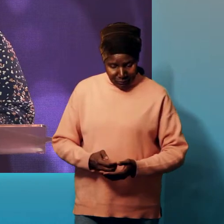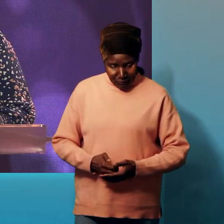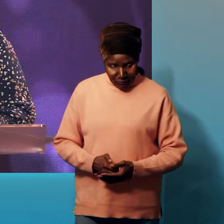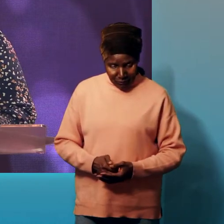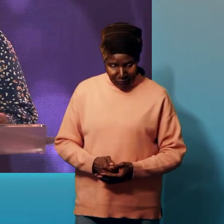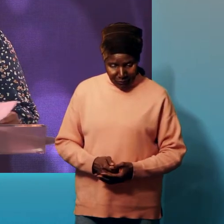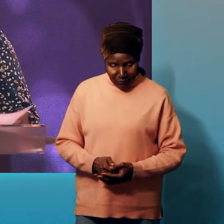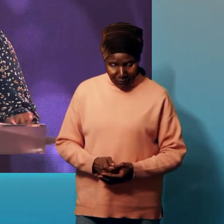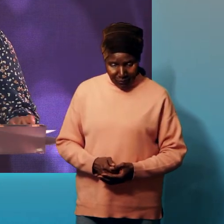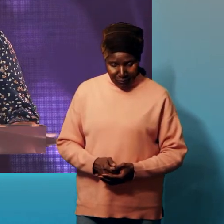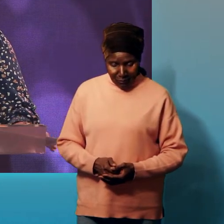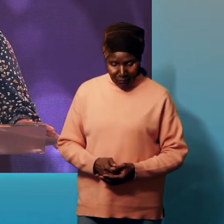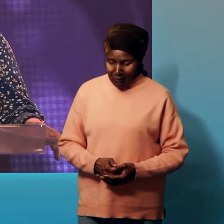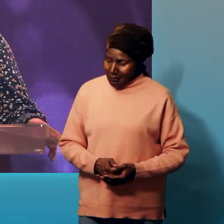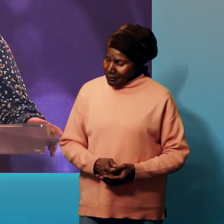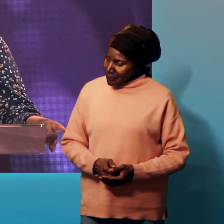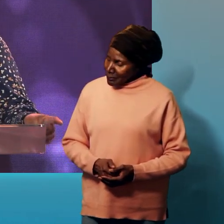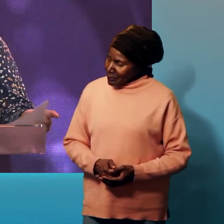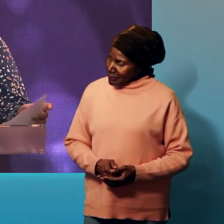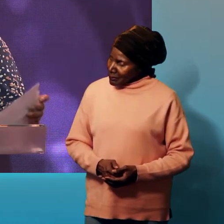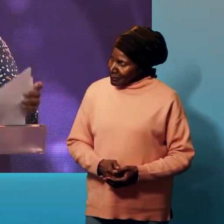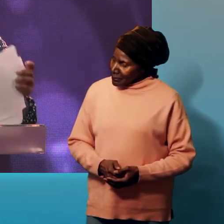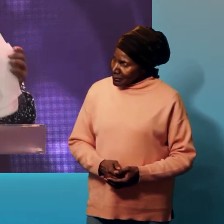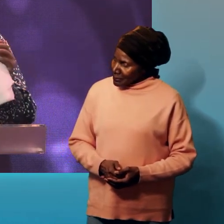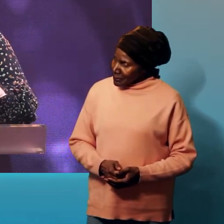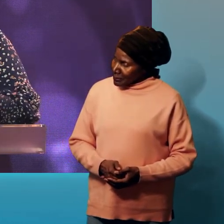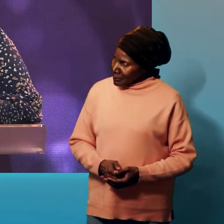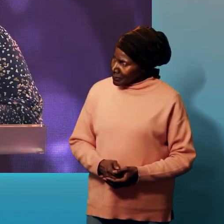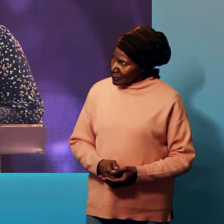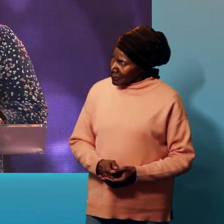What's difficult about this story?